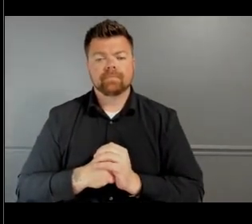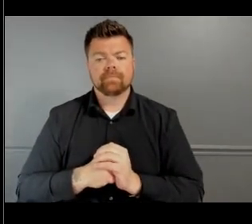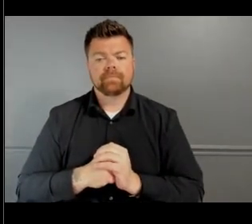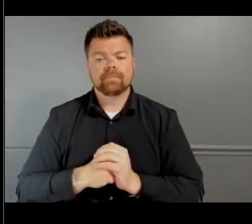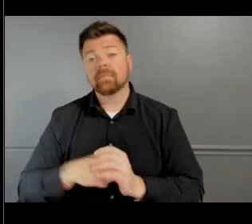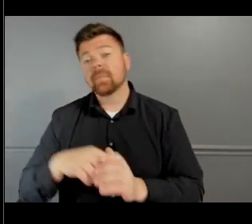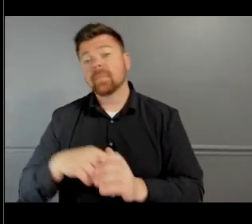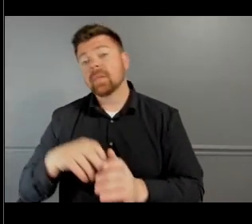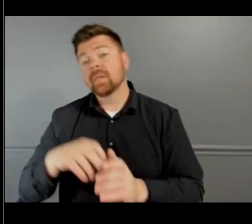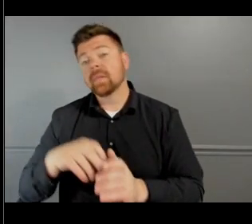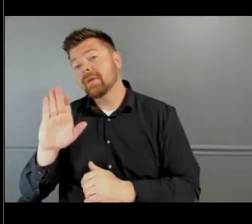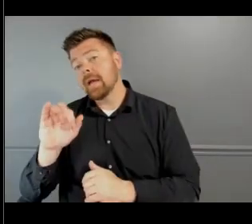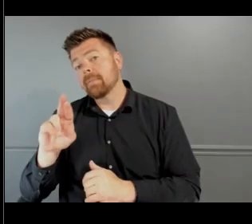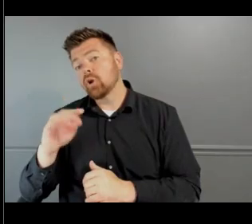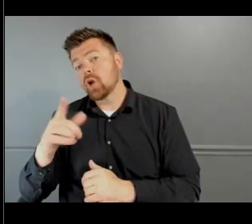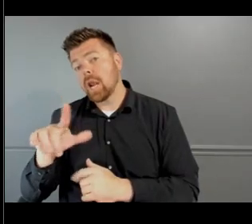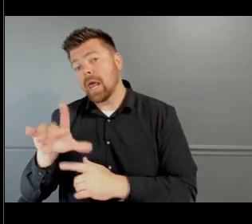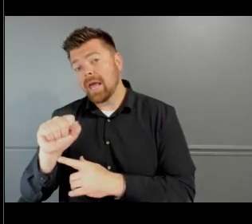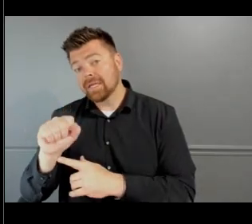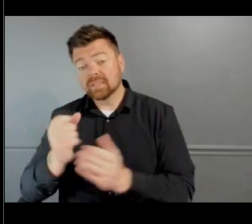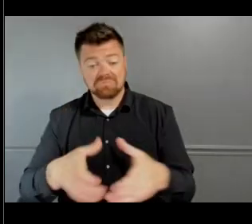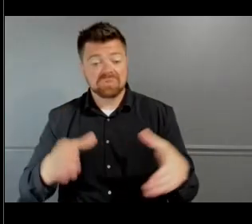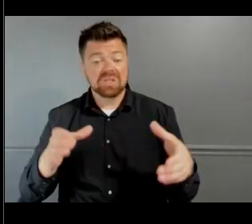Fiberglass tubs and shower units.